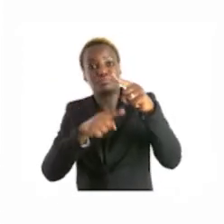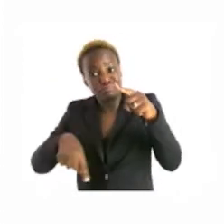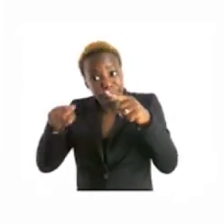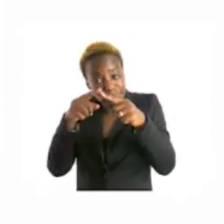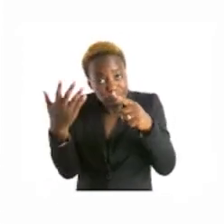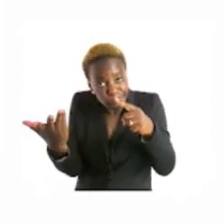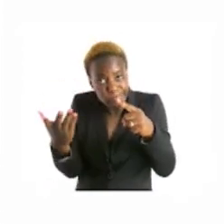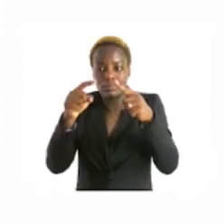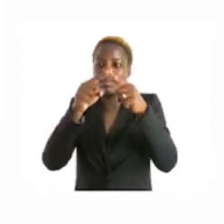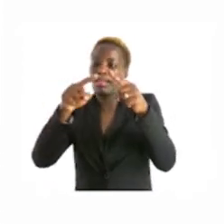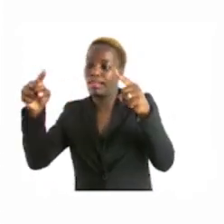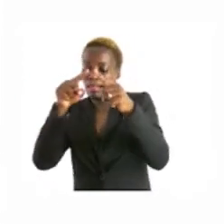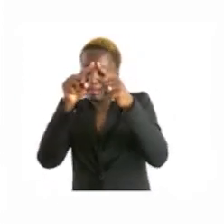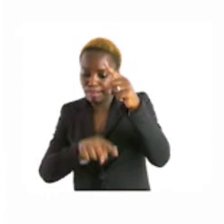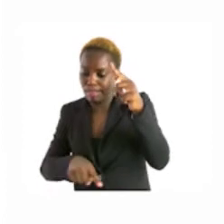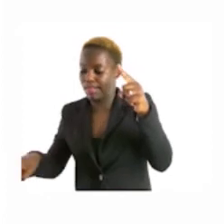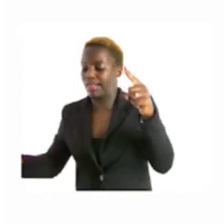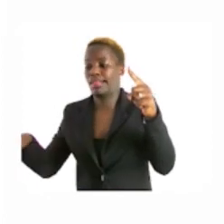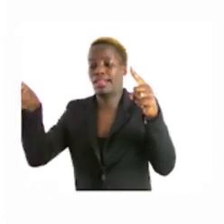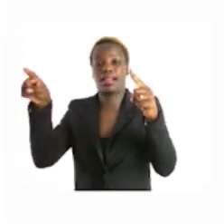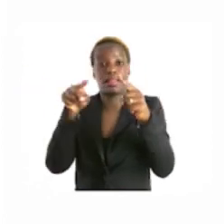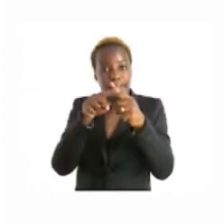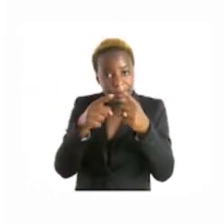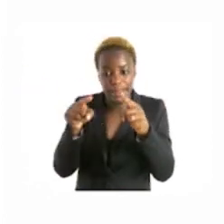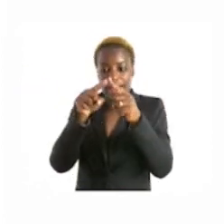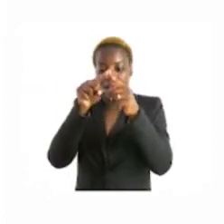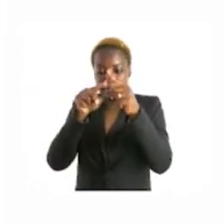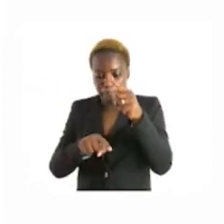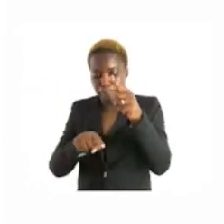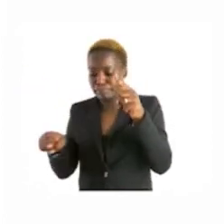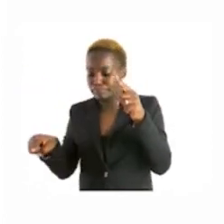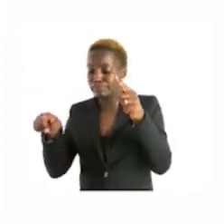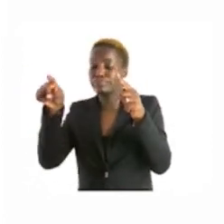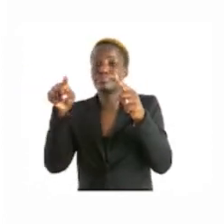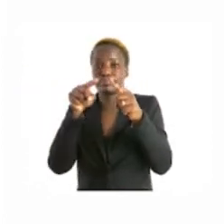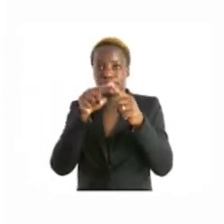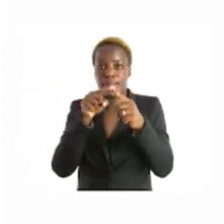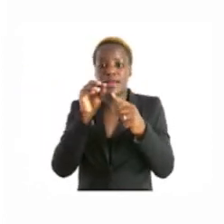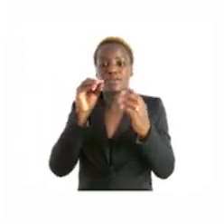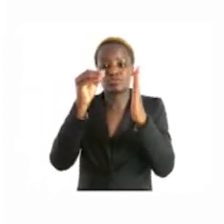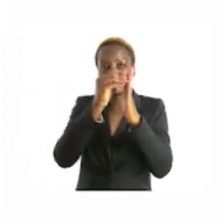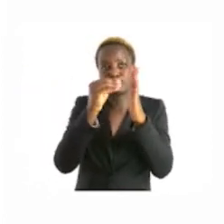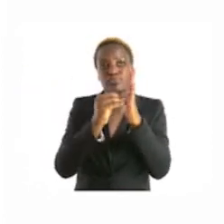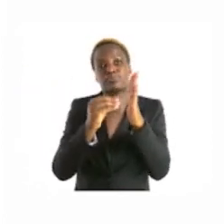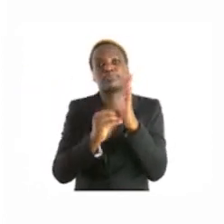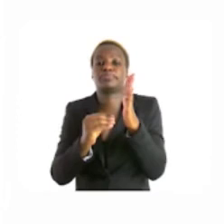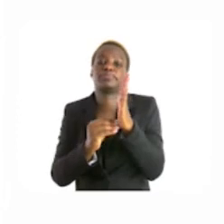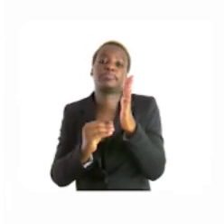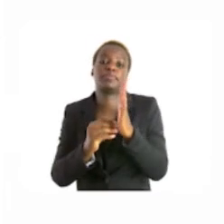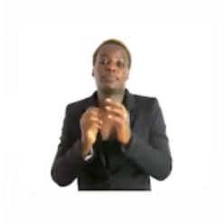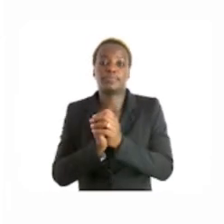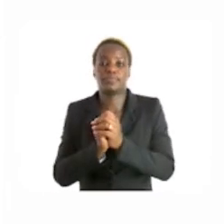the sides as well as the corners, and then you indicate it in the boxes provided for you. Same also for